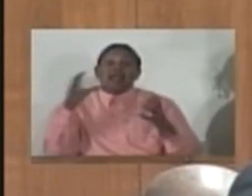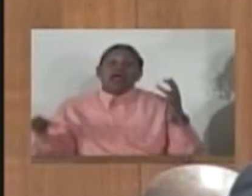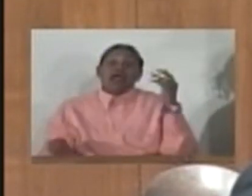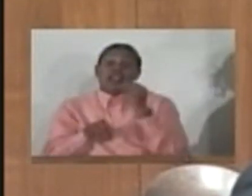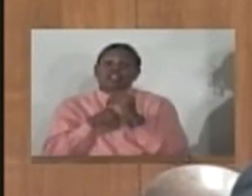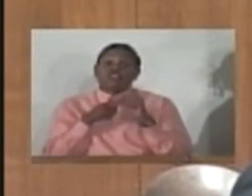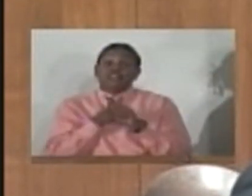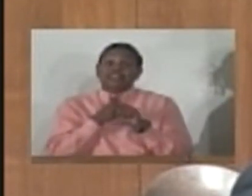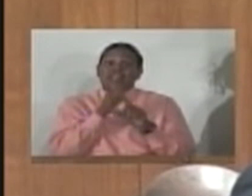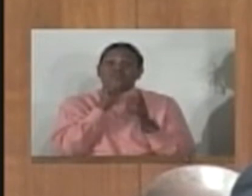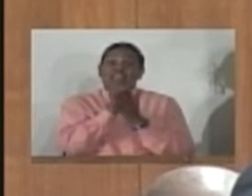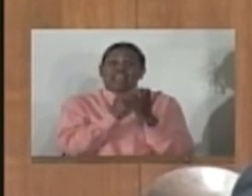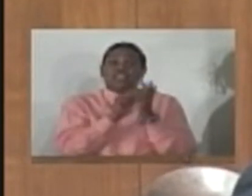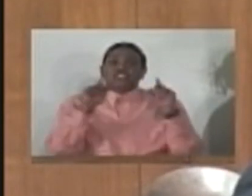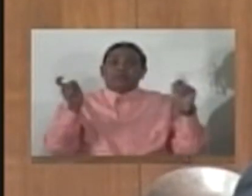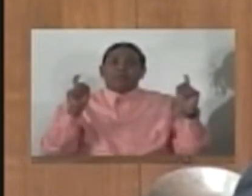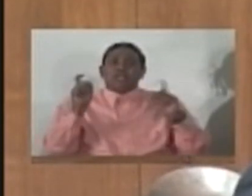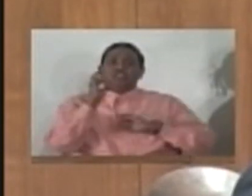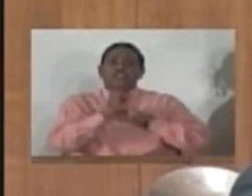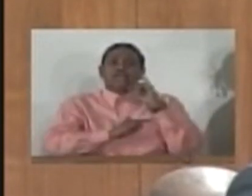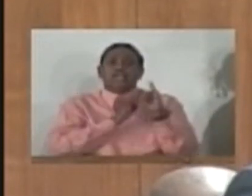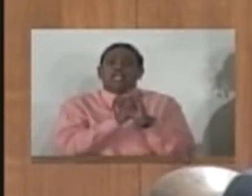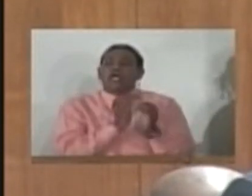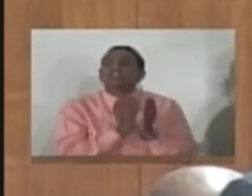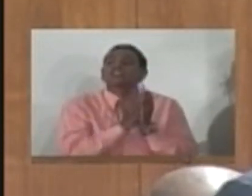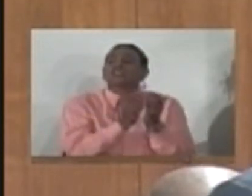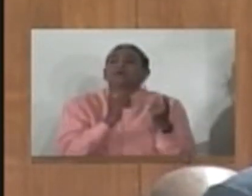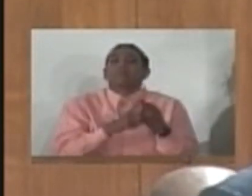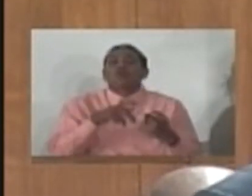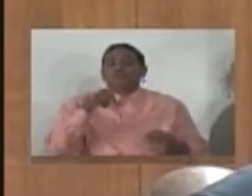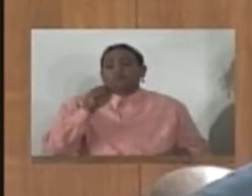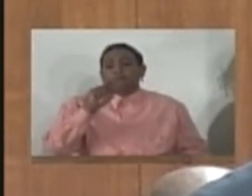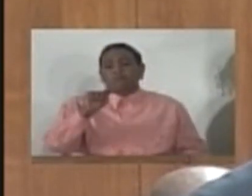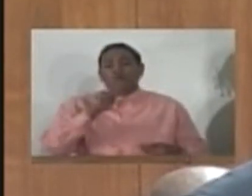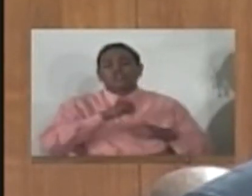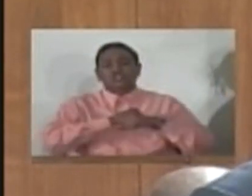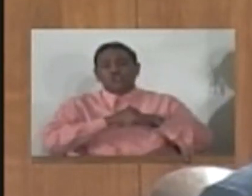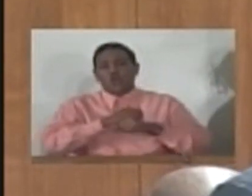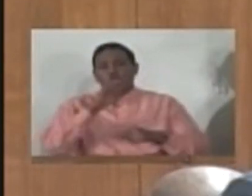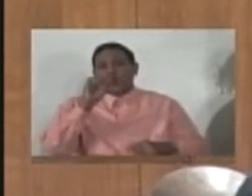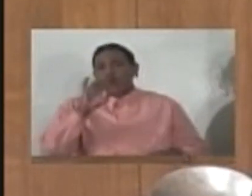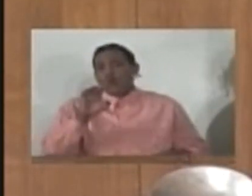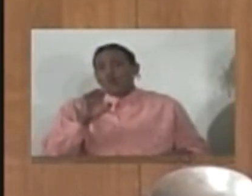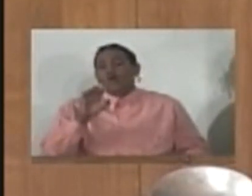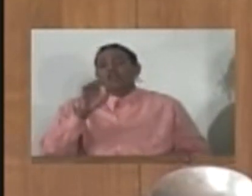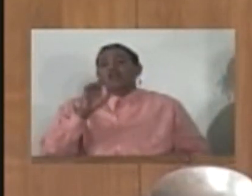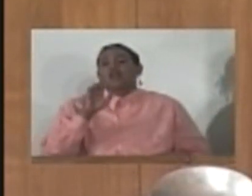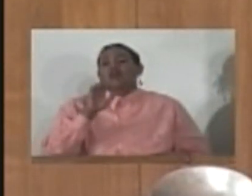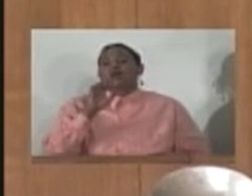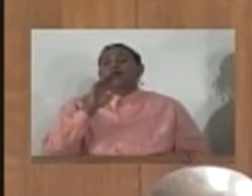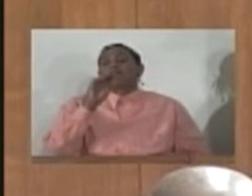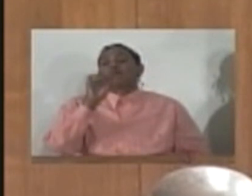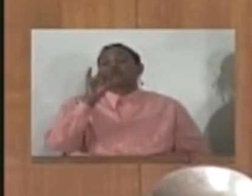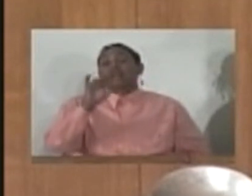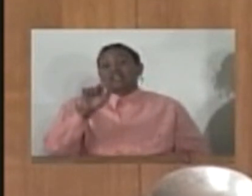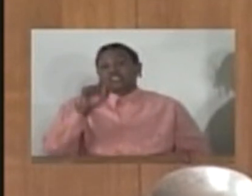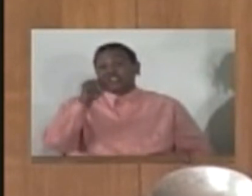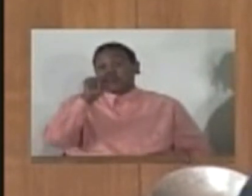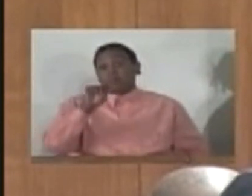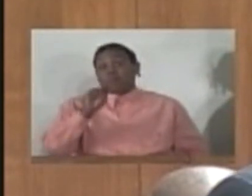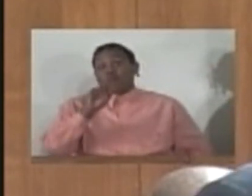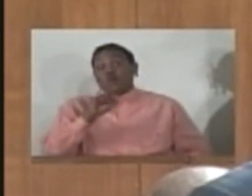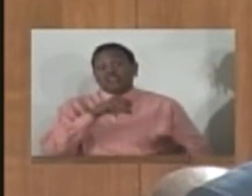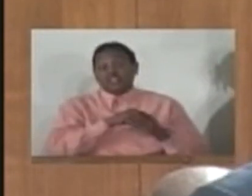agency managing the International Ship and Port Security Code modalities at ports around Jamaica,